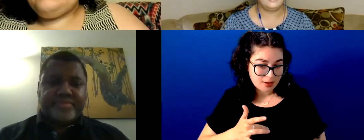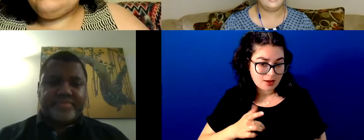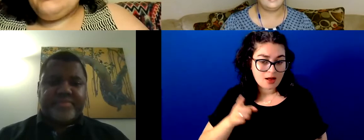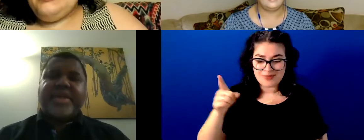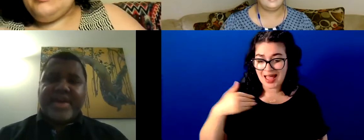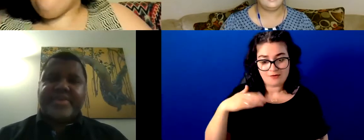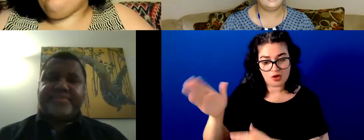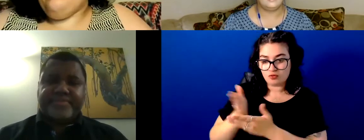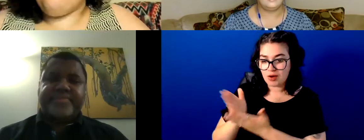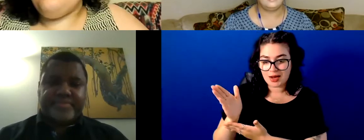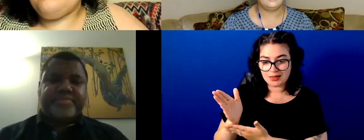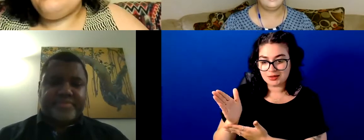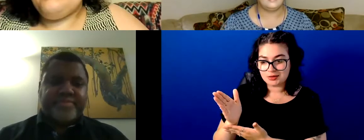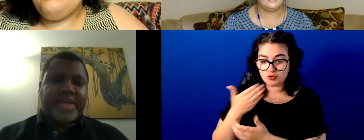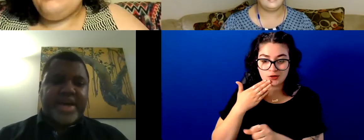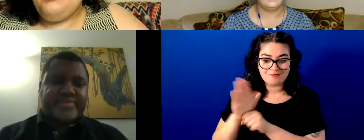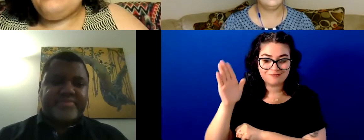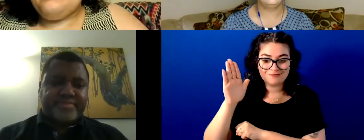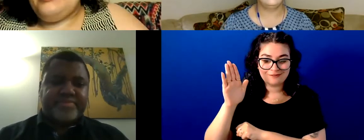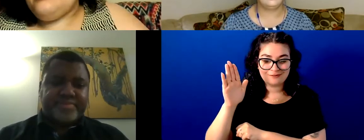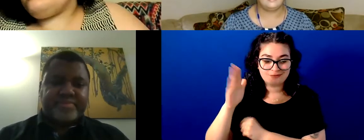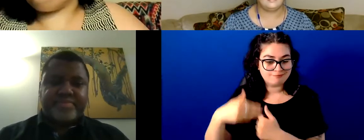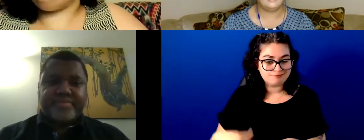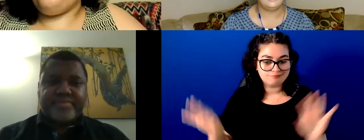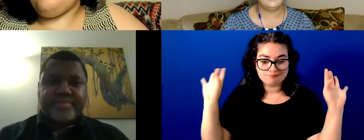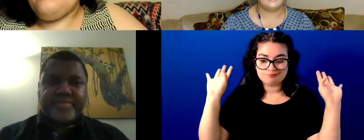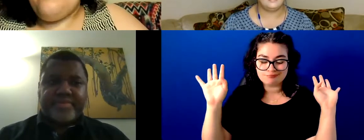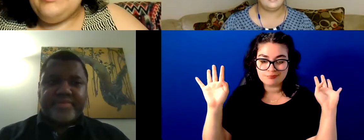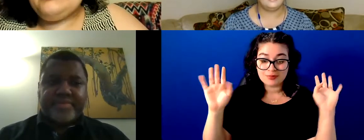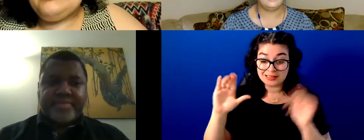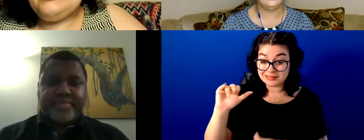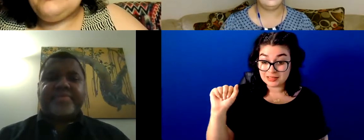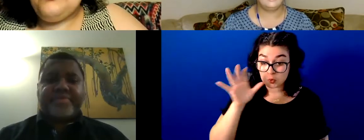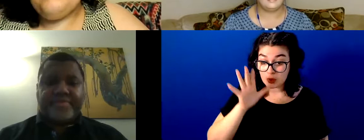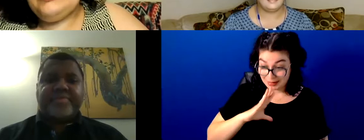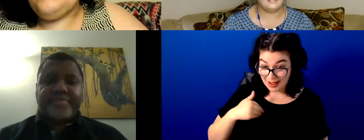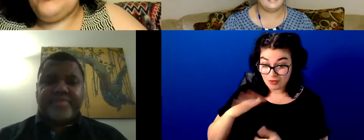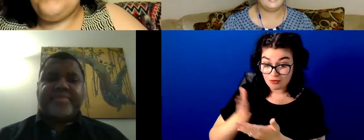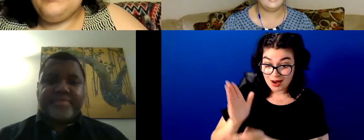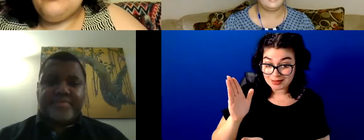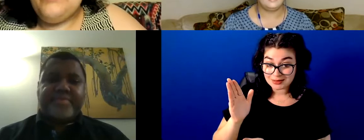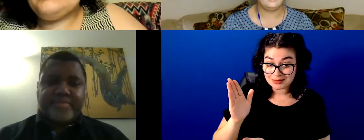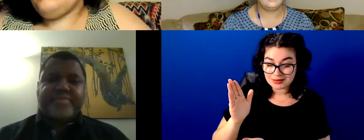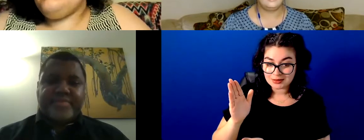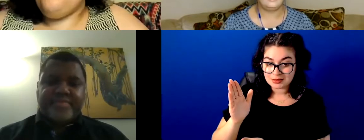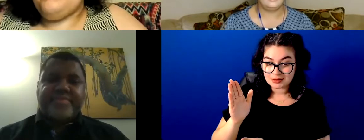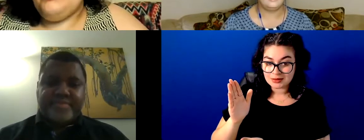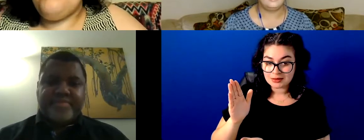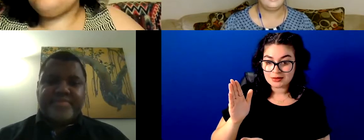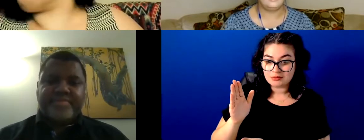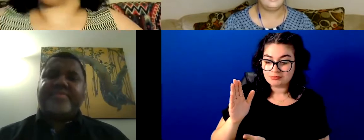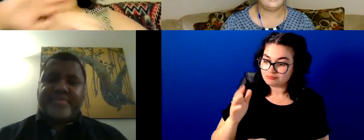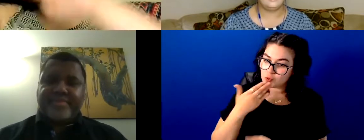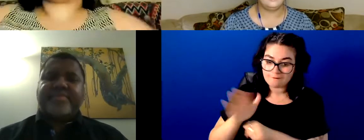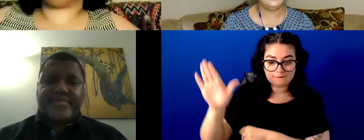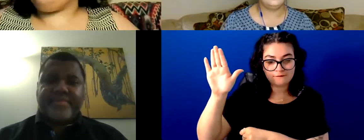rights and then they walk off. And then like cis women got their rights predominantly cis white women got their rights and they walked off. And I was